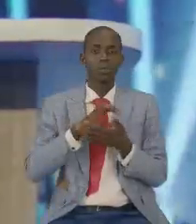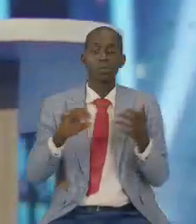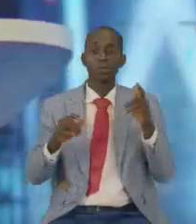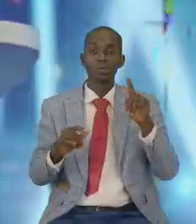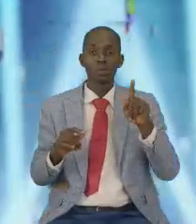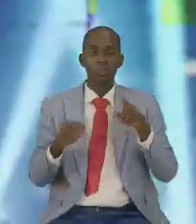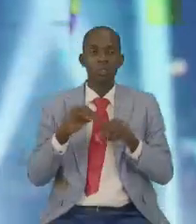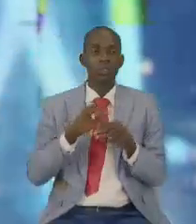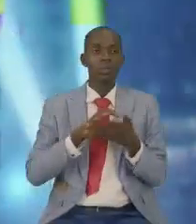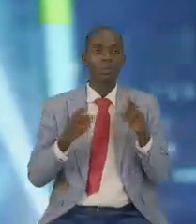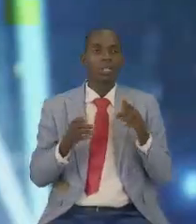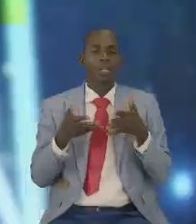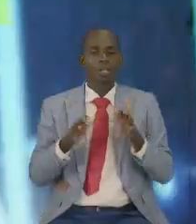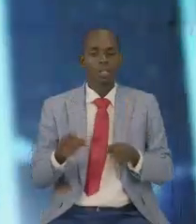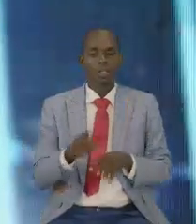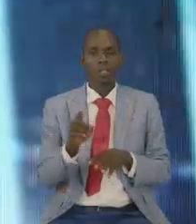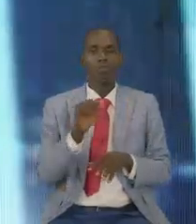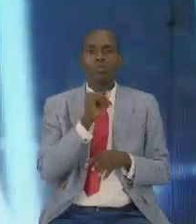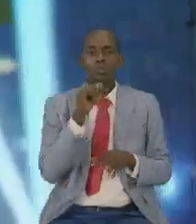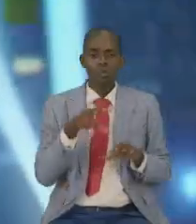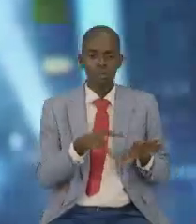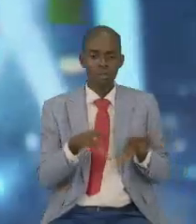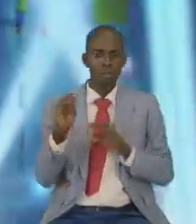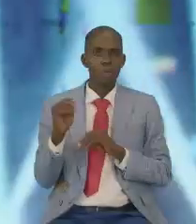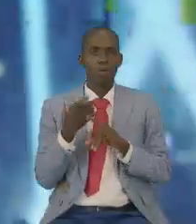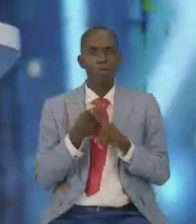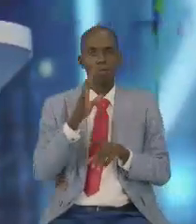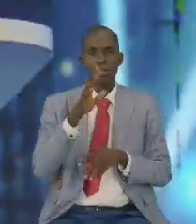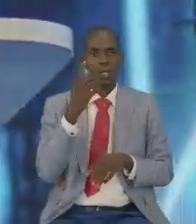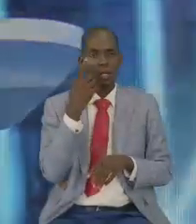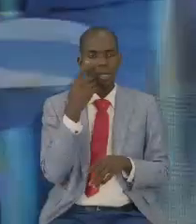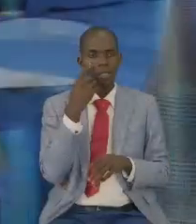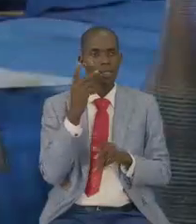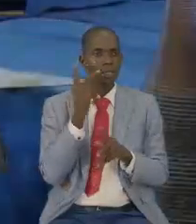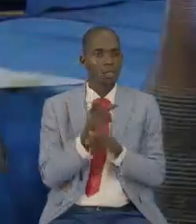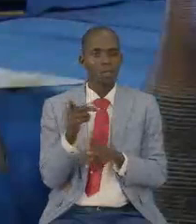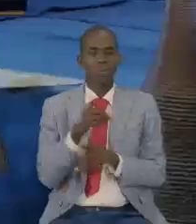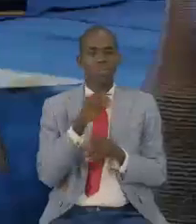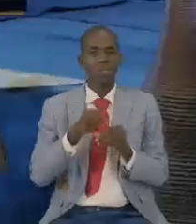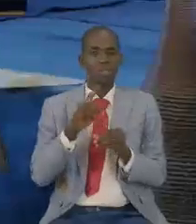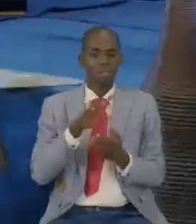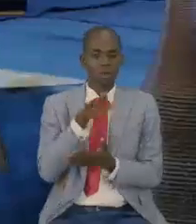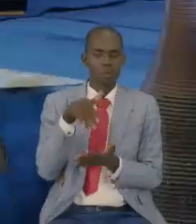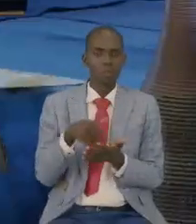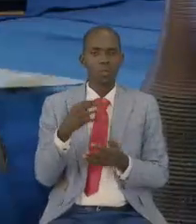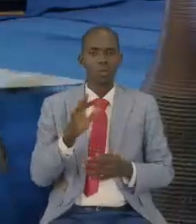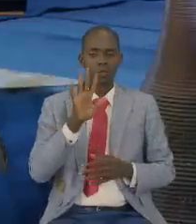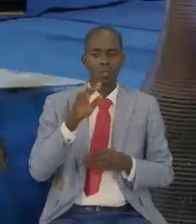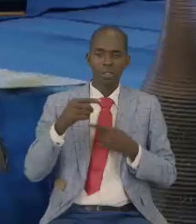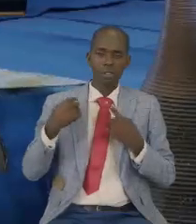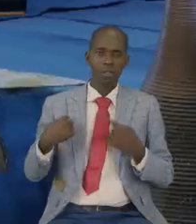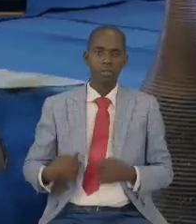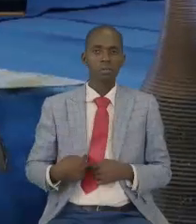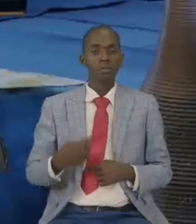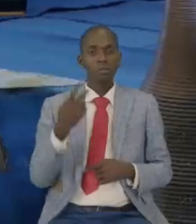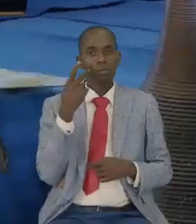depart from thine eyes, keep them in the midst of thine heart. Look at what that word,